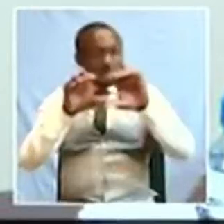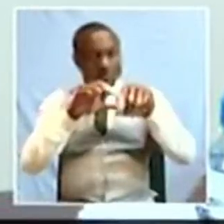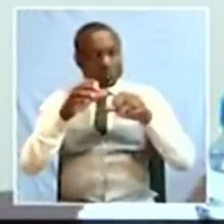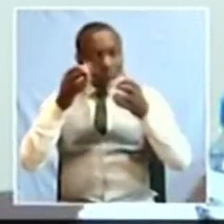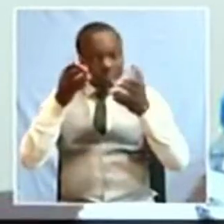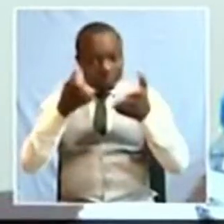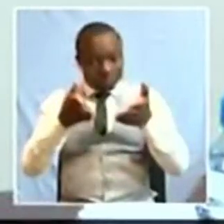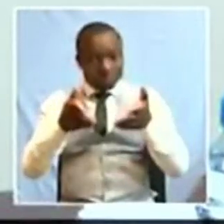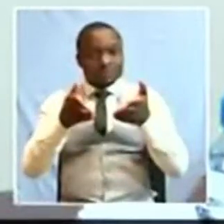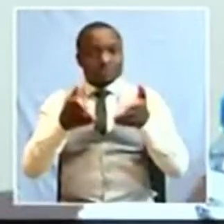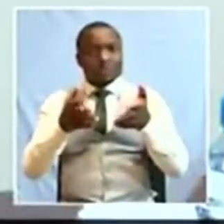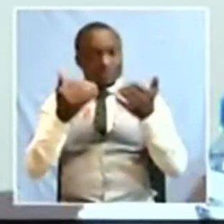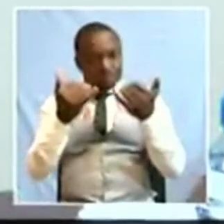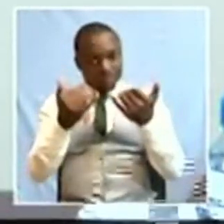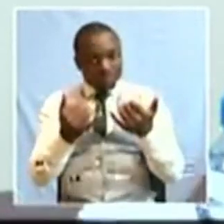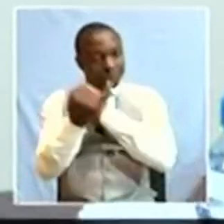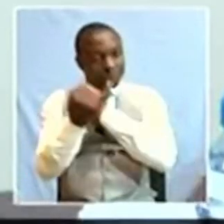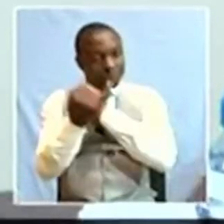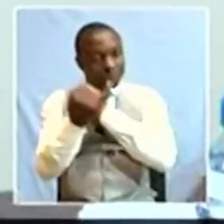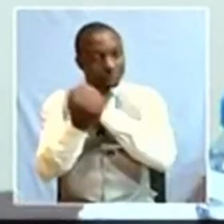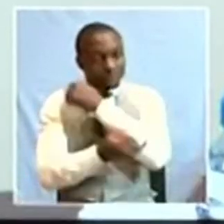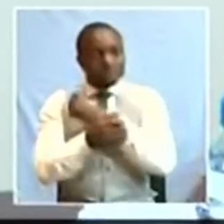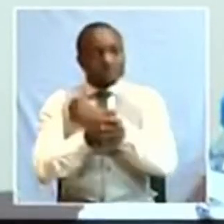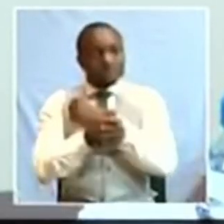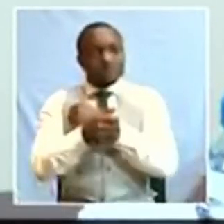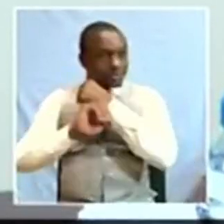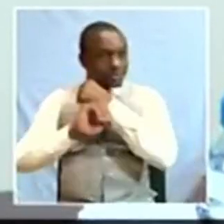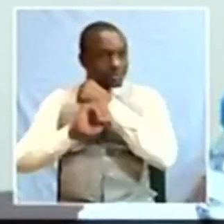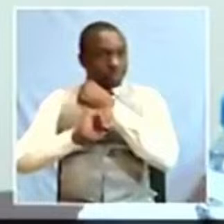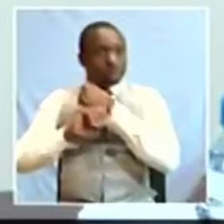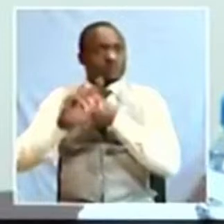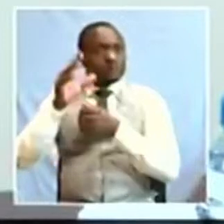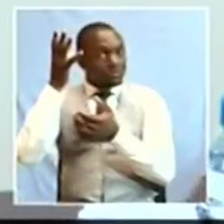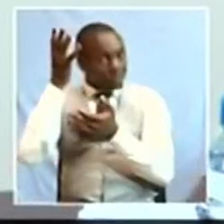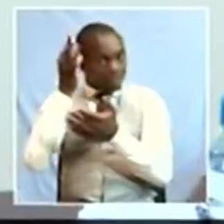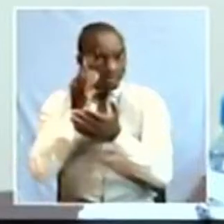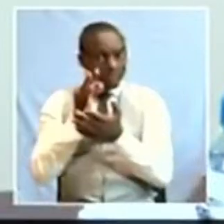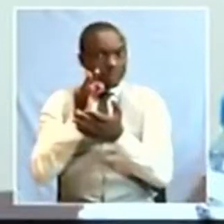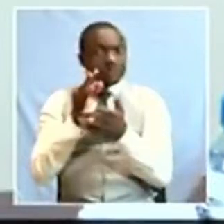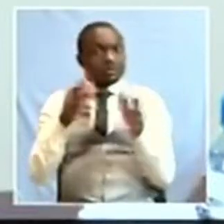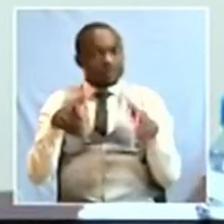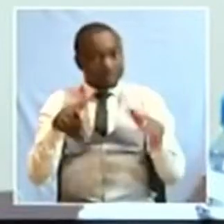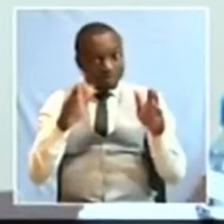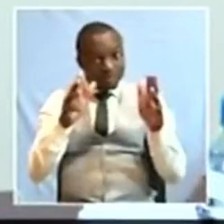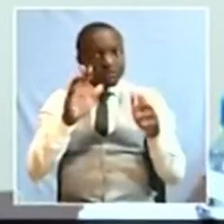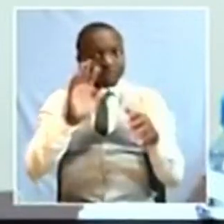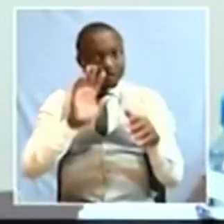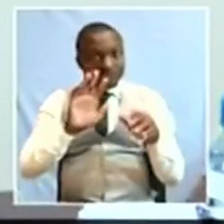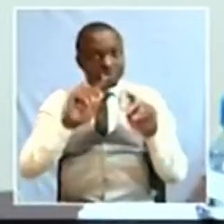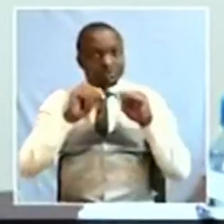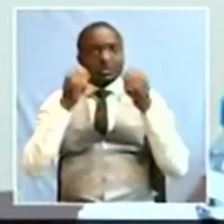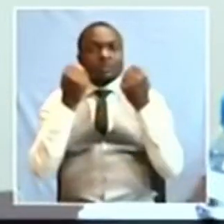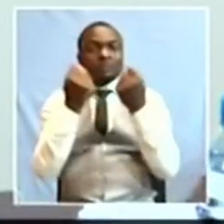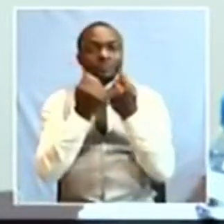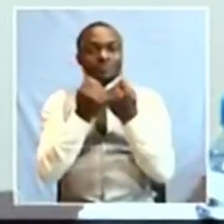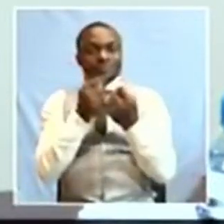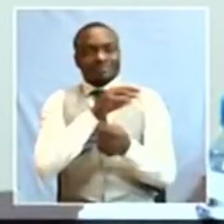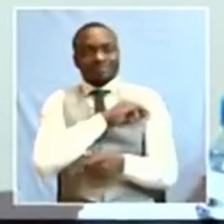I invite you, Town Clerk, to introduce yourself and allow your delegation